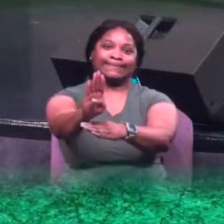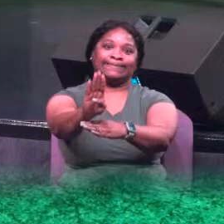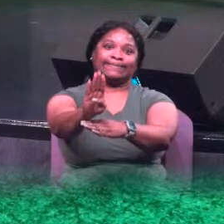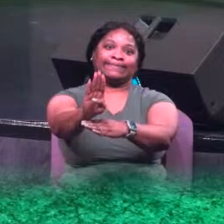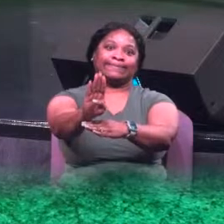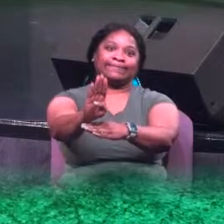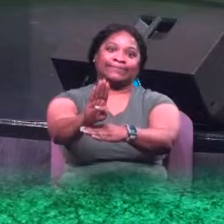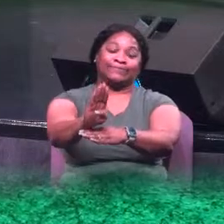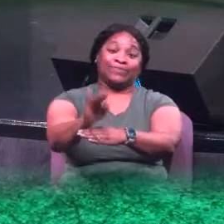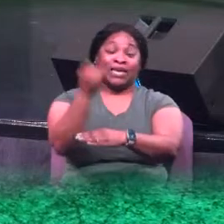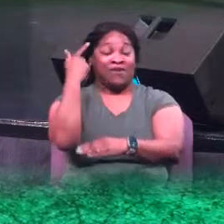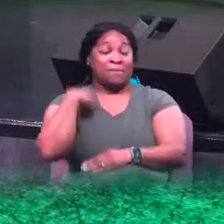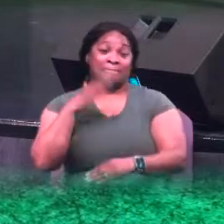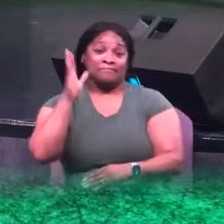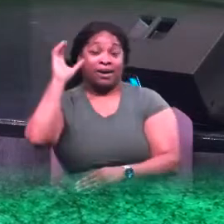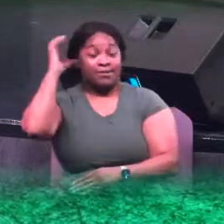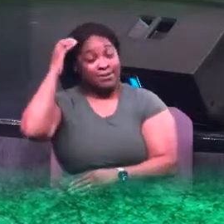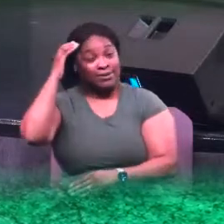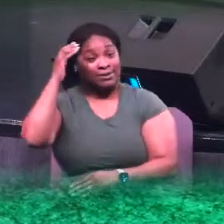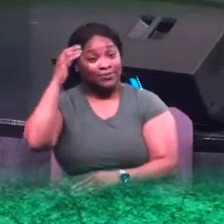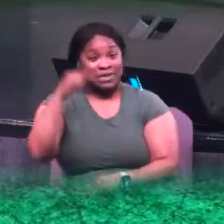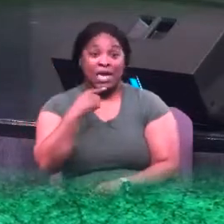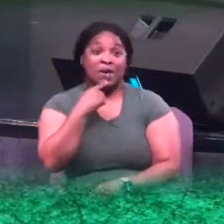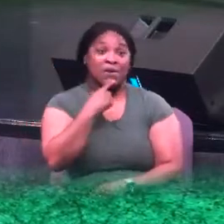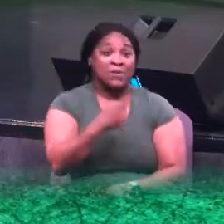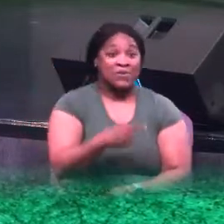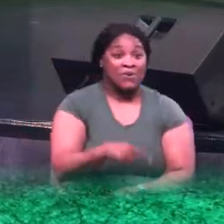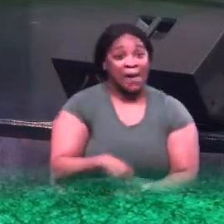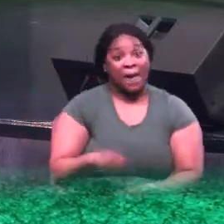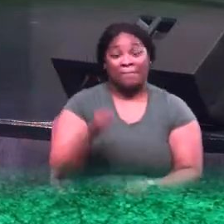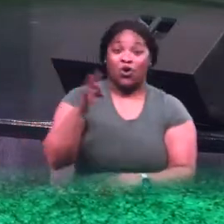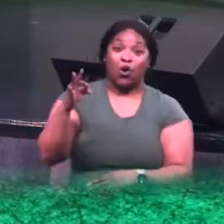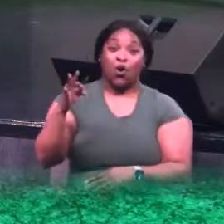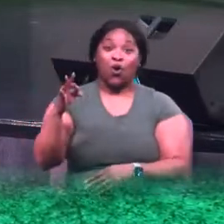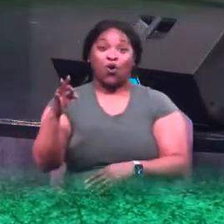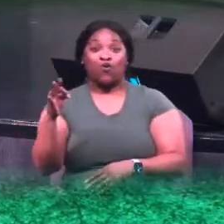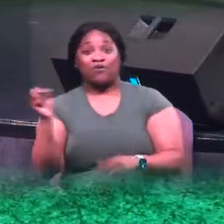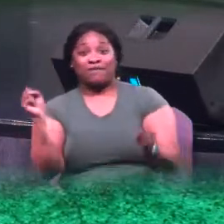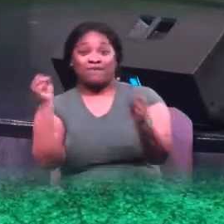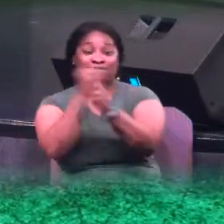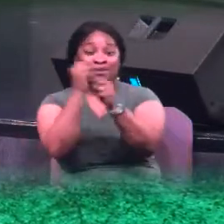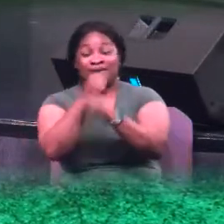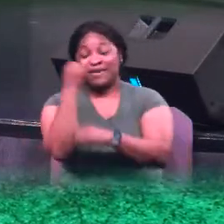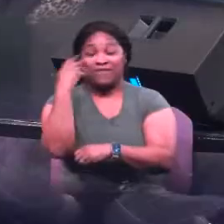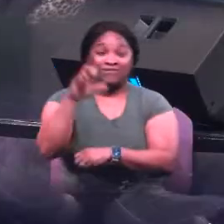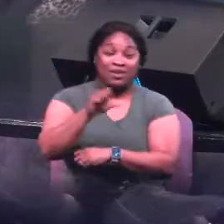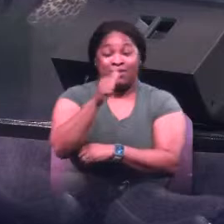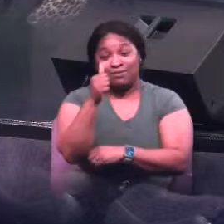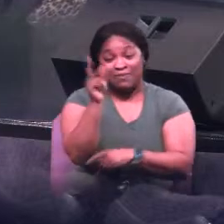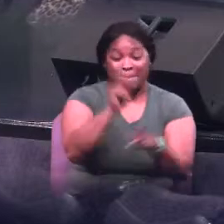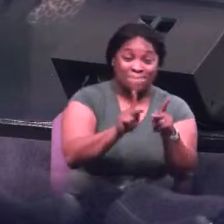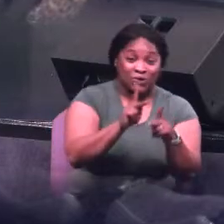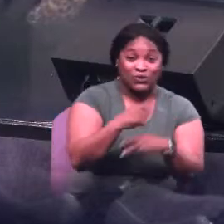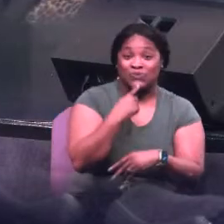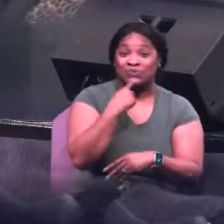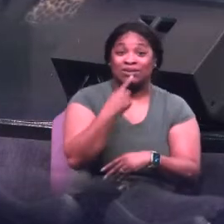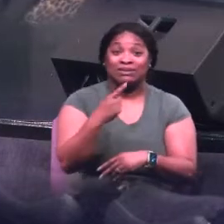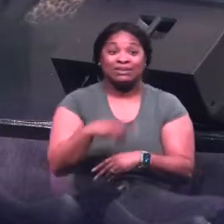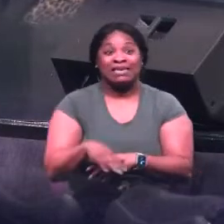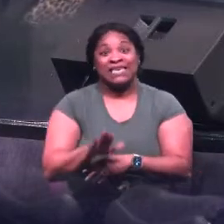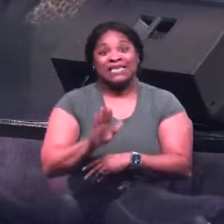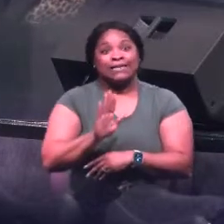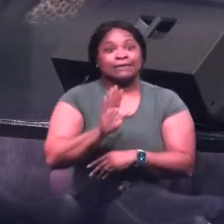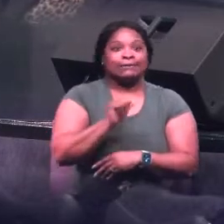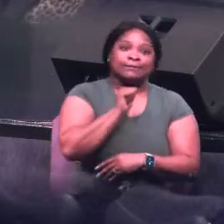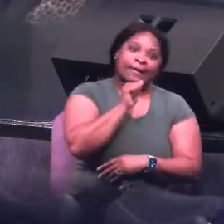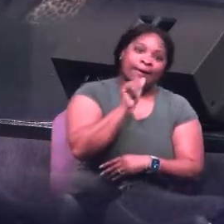Had it been one of my cousins, it would have been off and popping. Had it been somebody else, you would have said, this ain't got nothing to